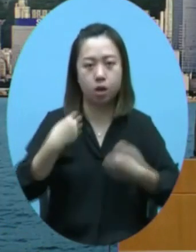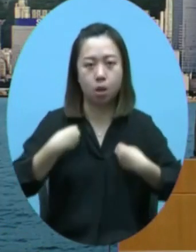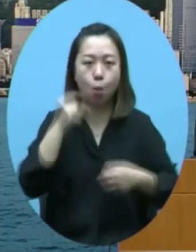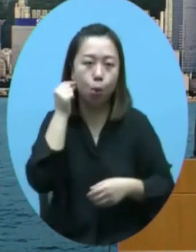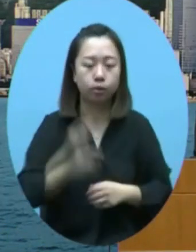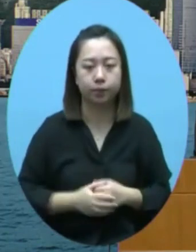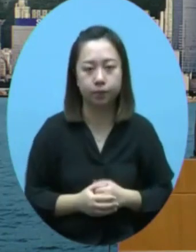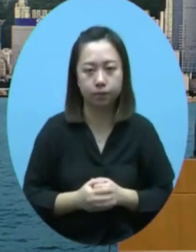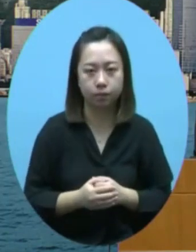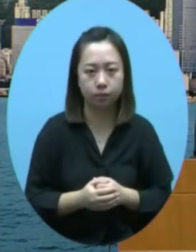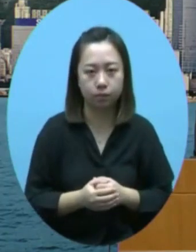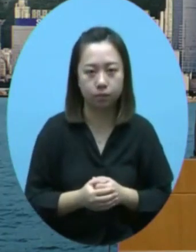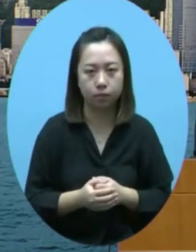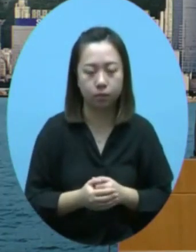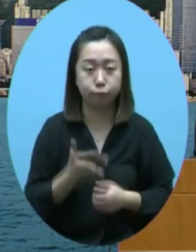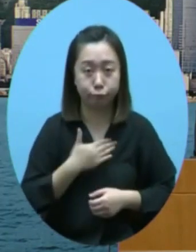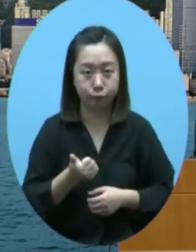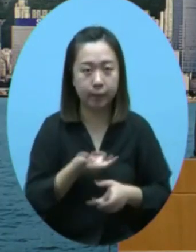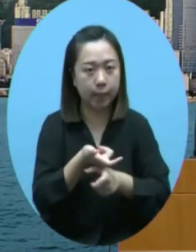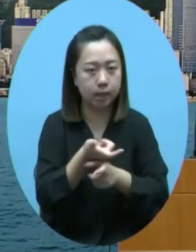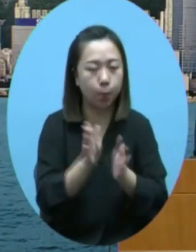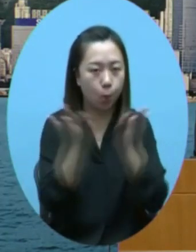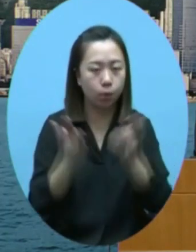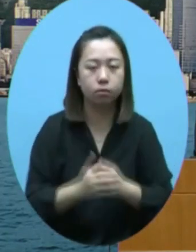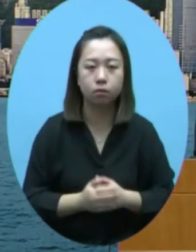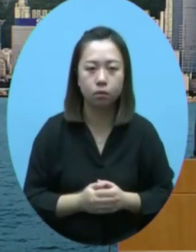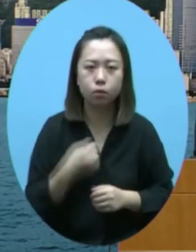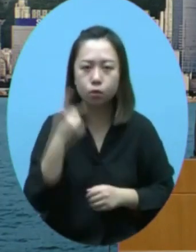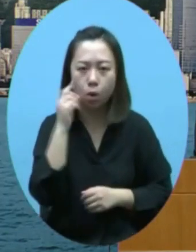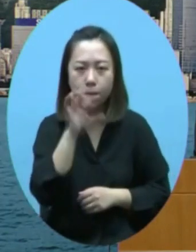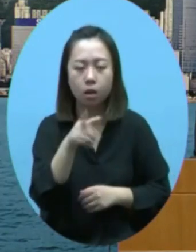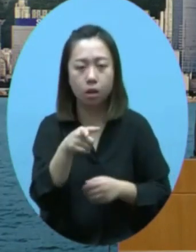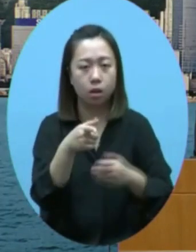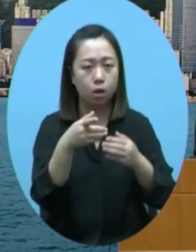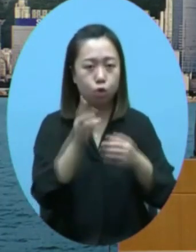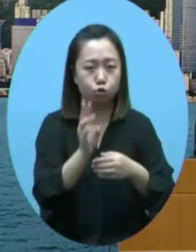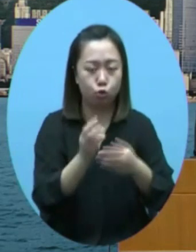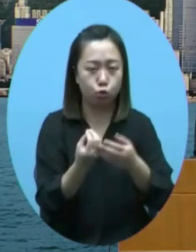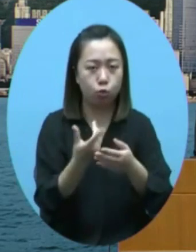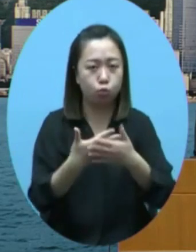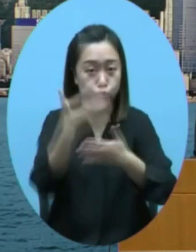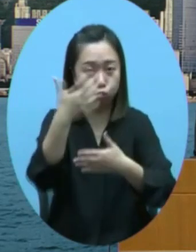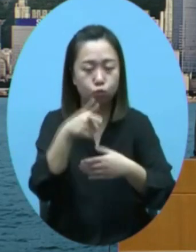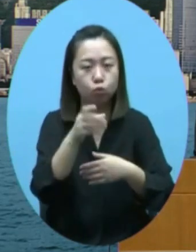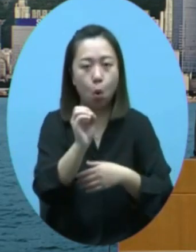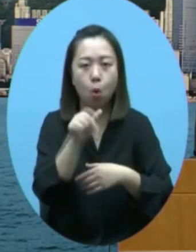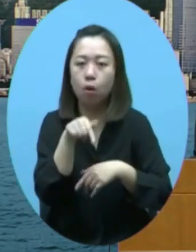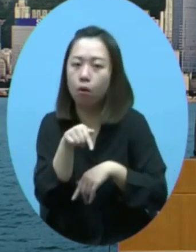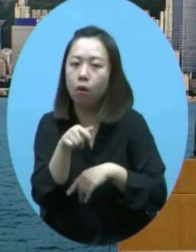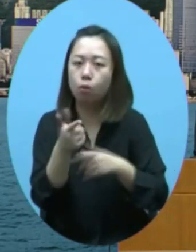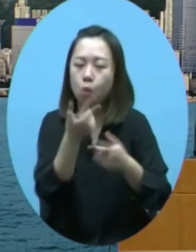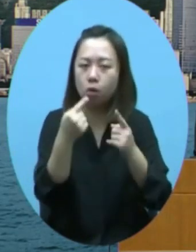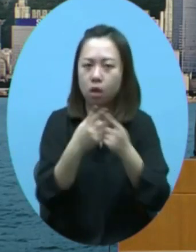Next, the lady in white with glasses. Hong Kong Economic Times. The Soi-Chun